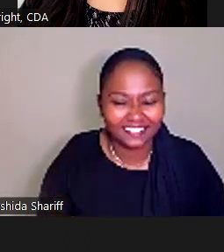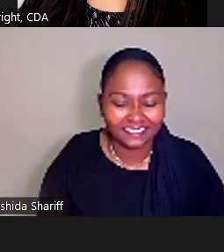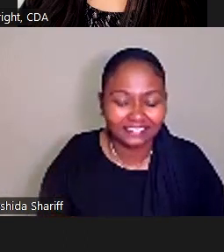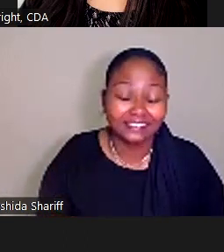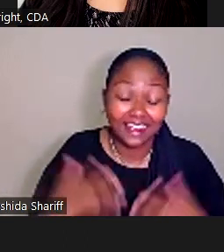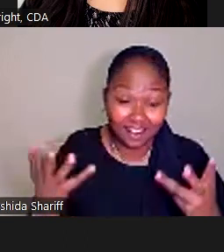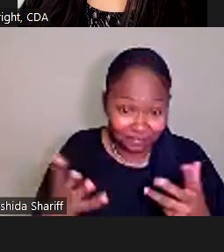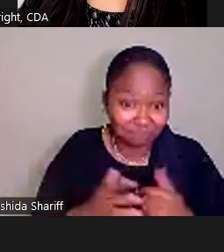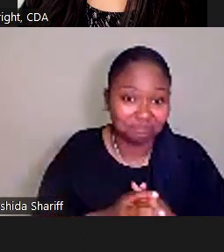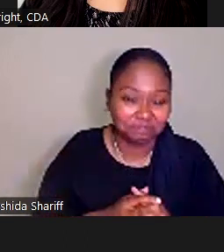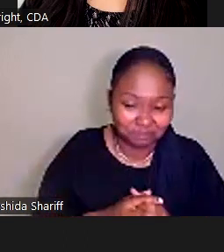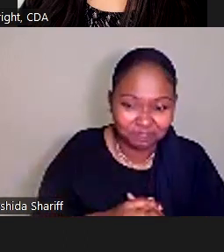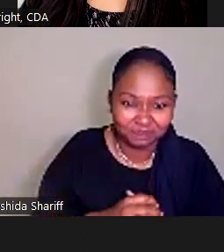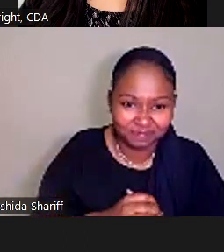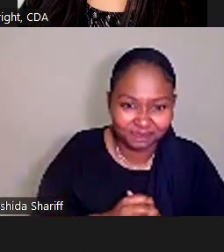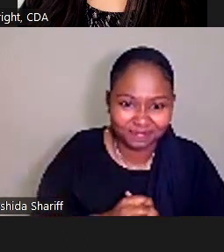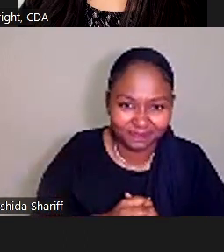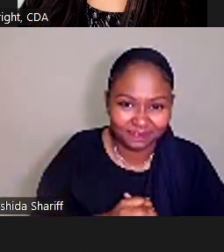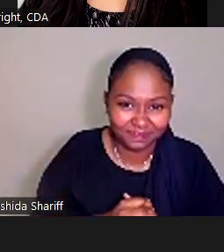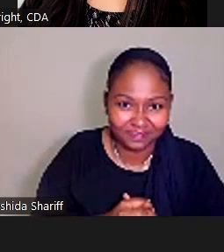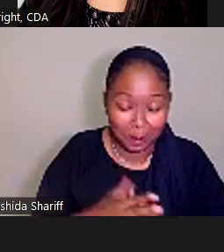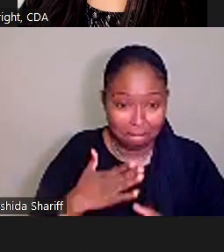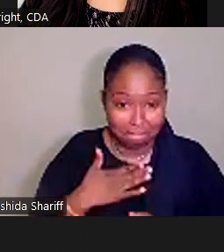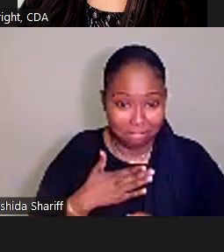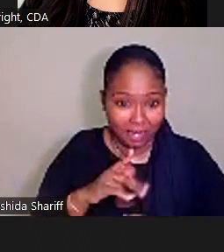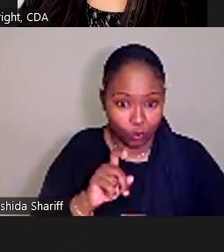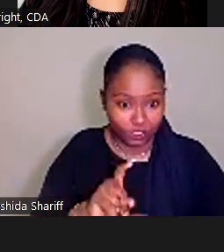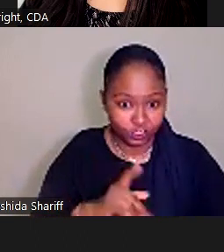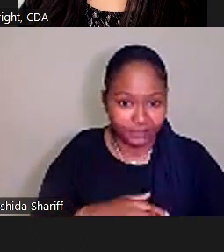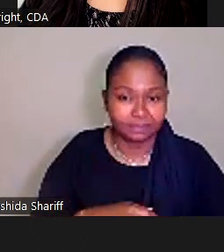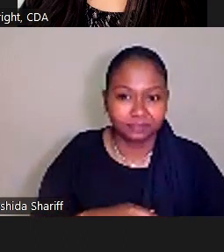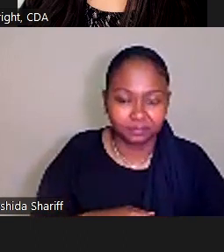Yeah. Go ahead. My question is,